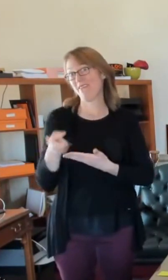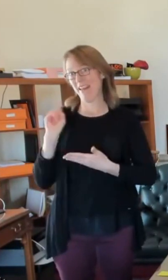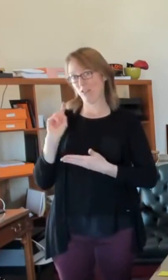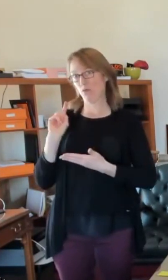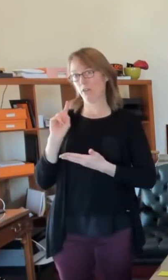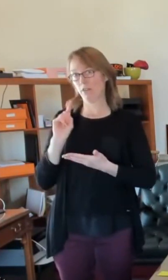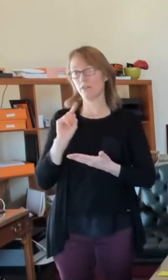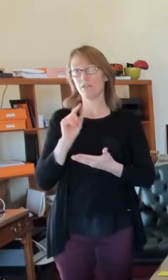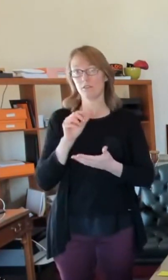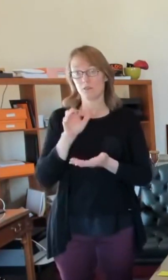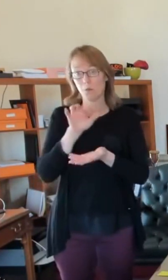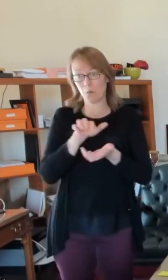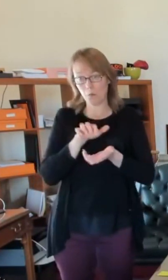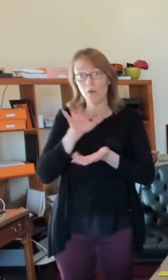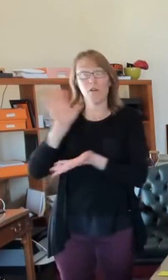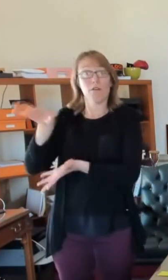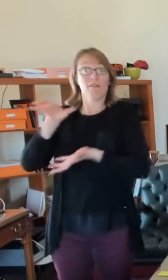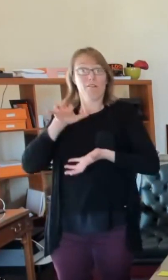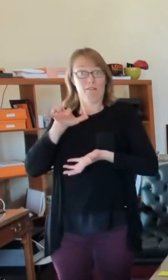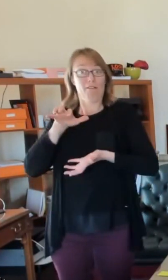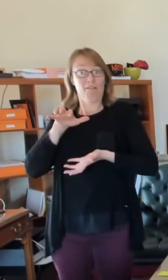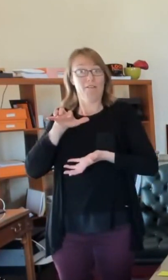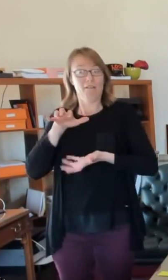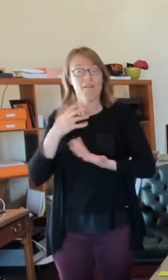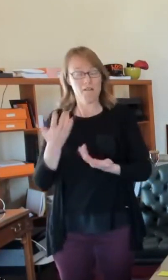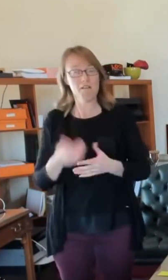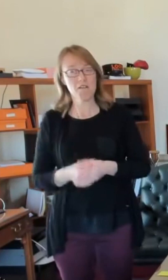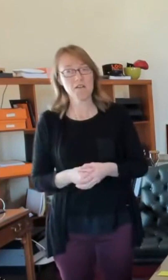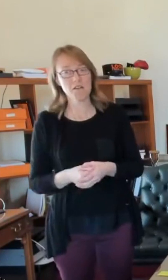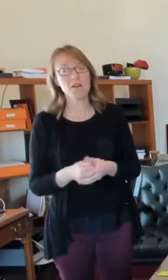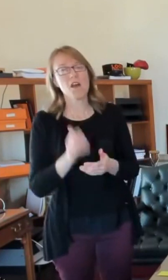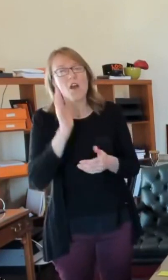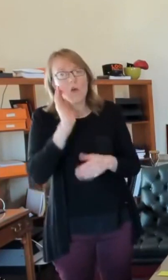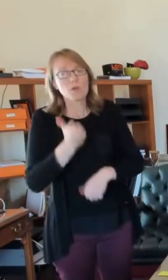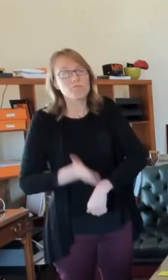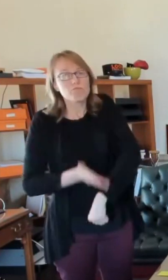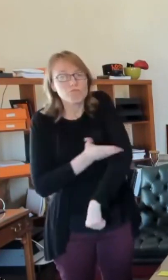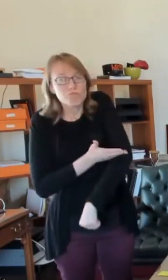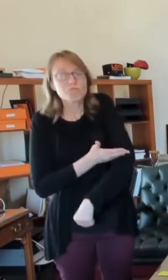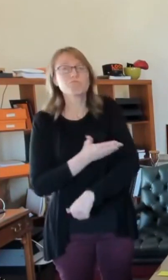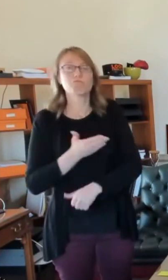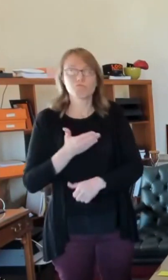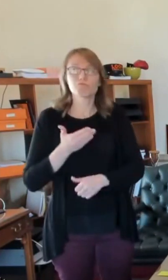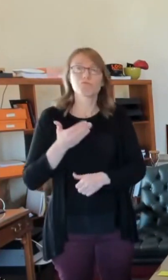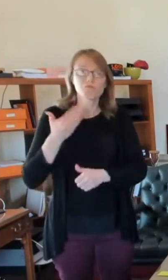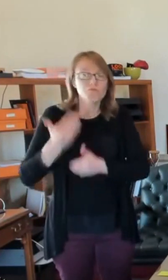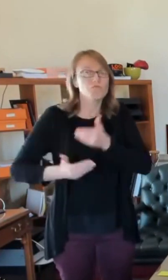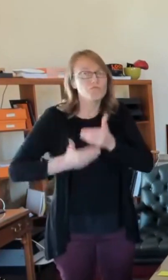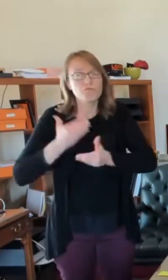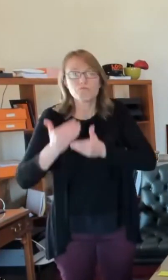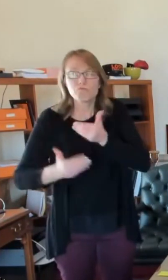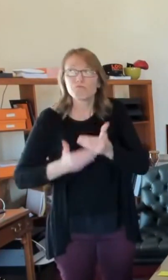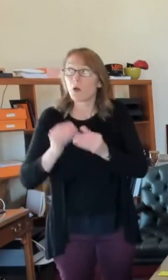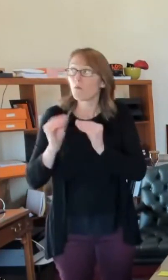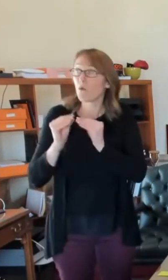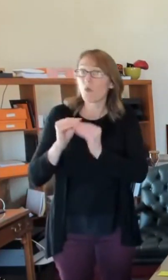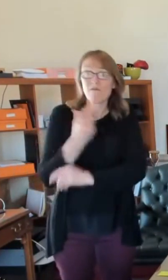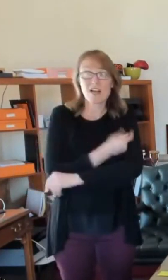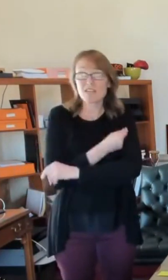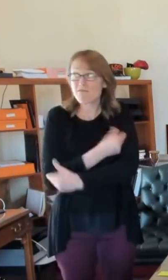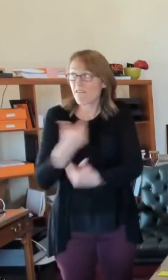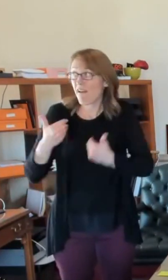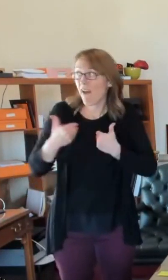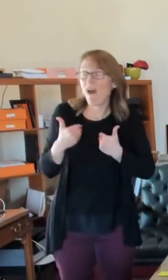get better as this vaccine becomes more available. We We are encouraged by that,